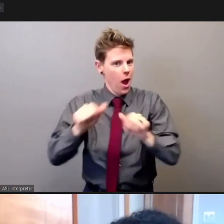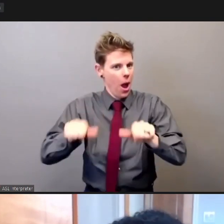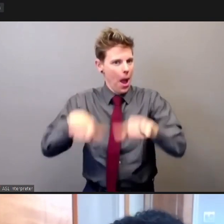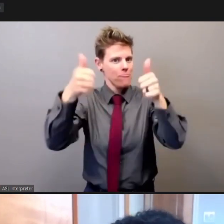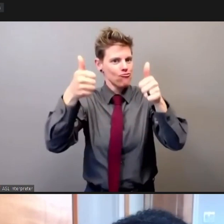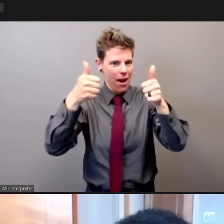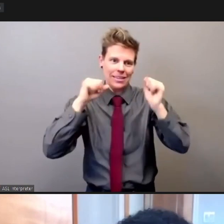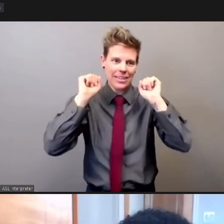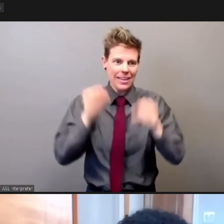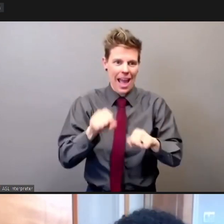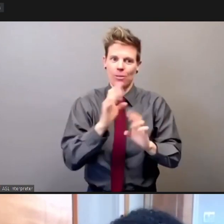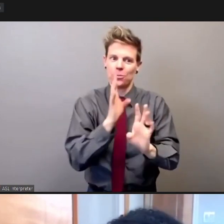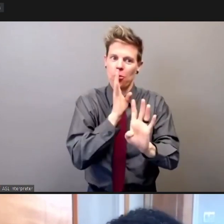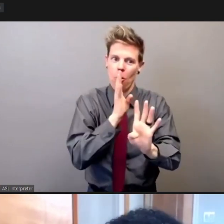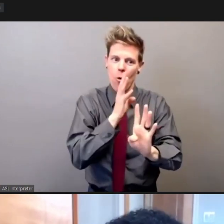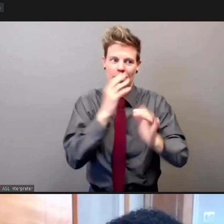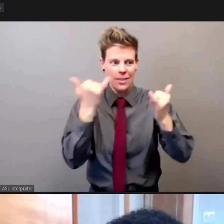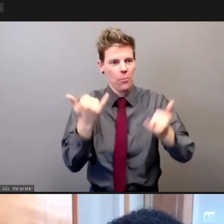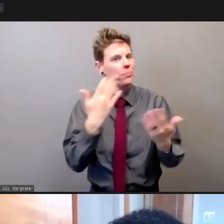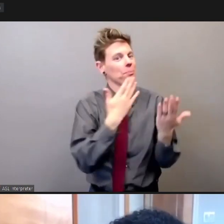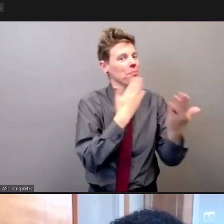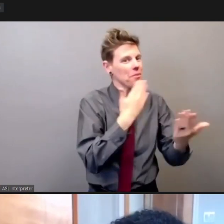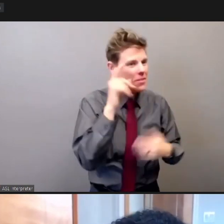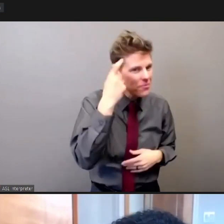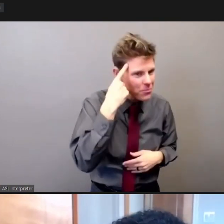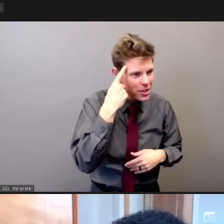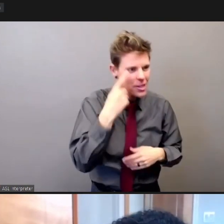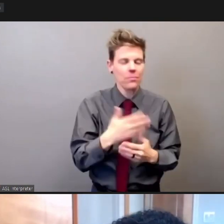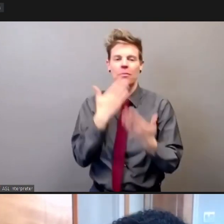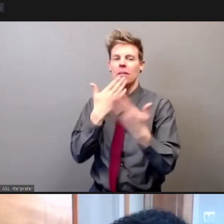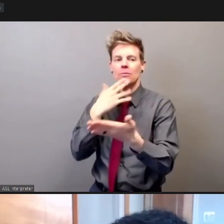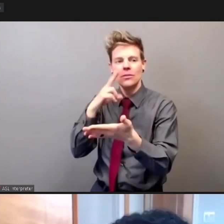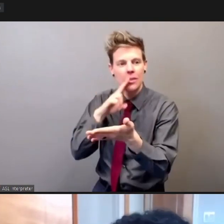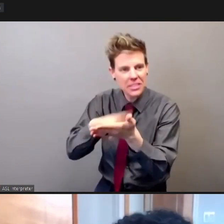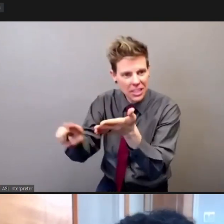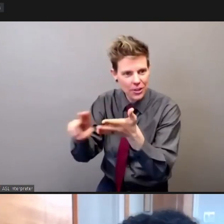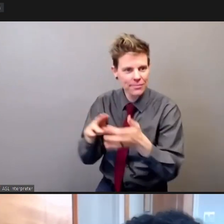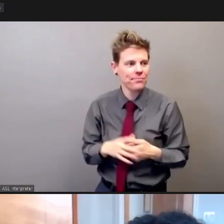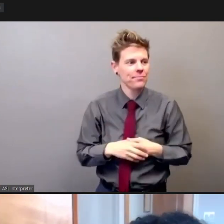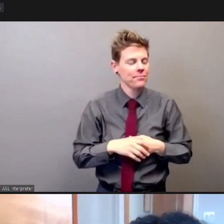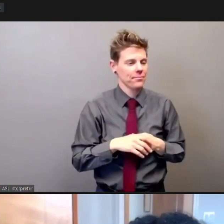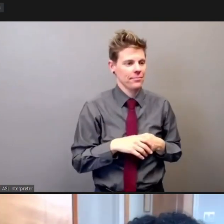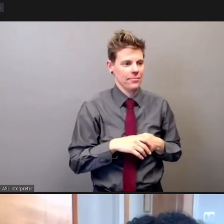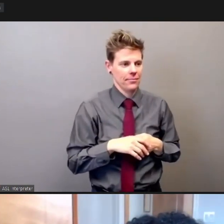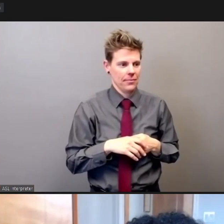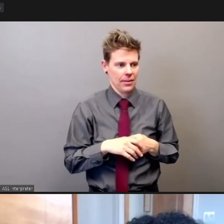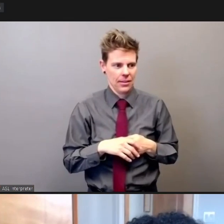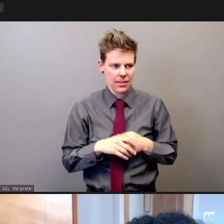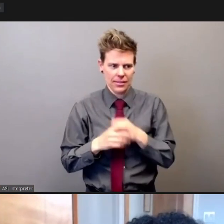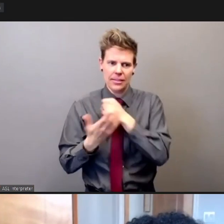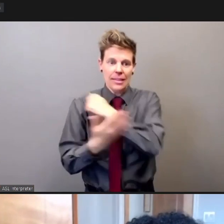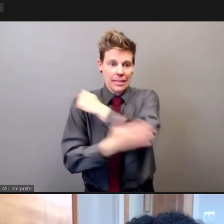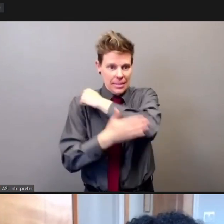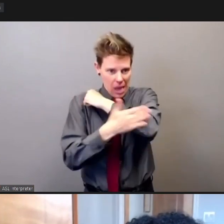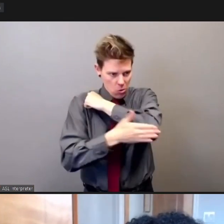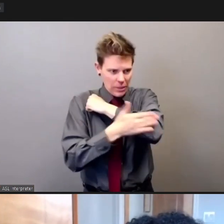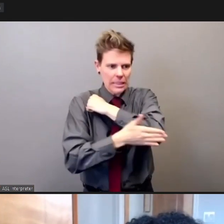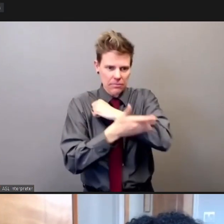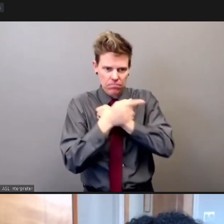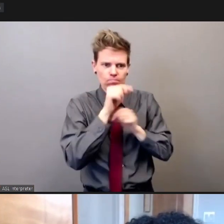and Secretaries. One question about county level allocation. Another factor